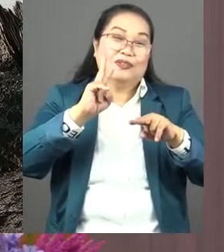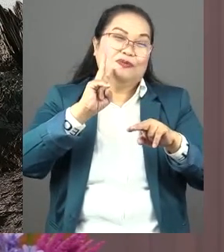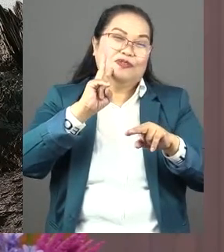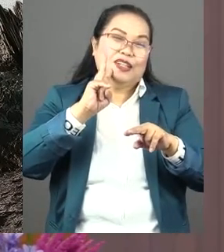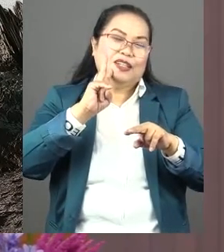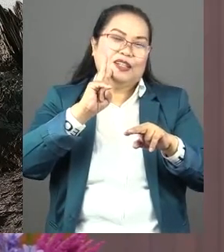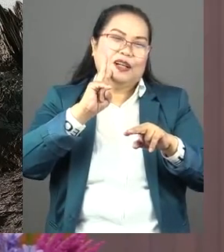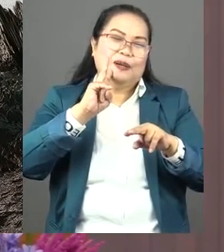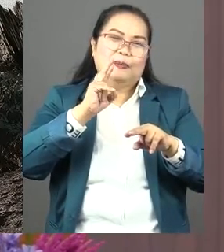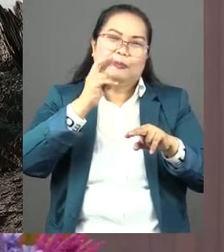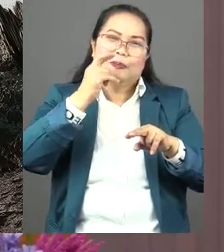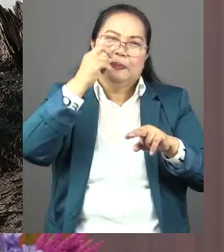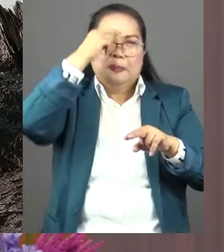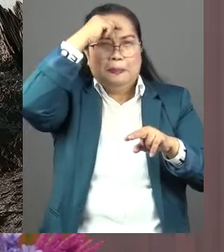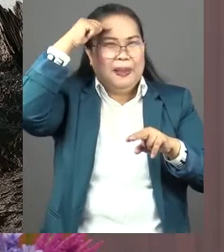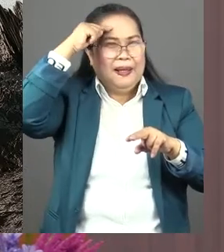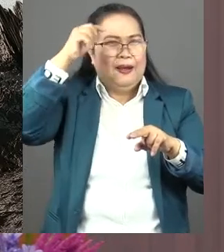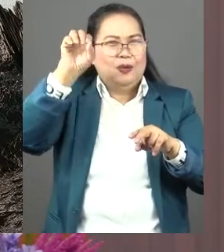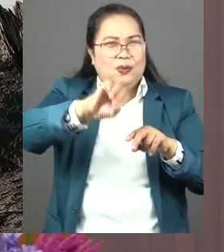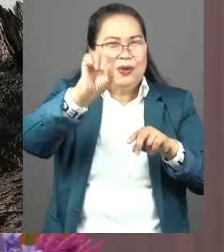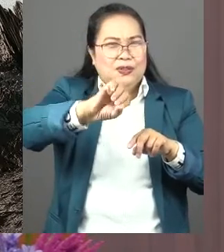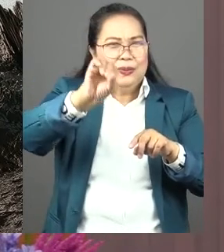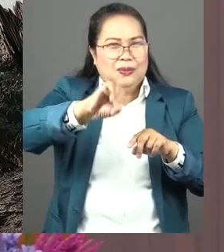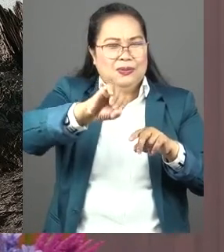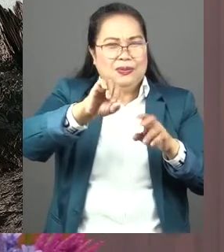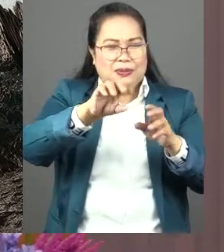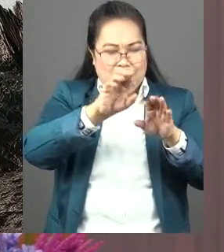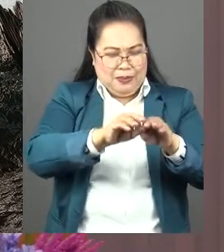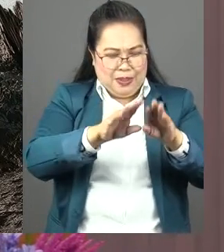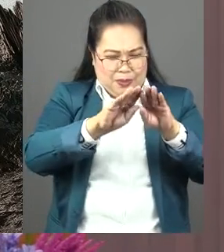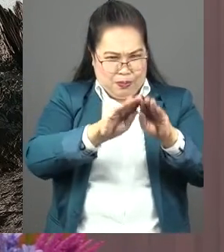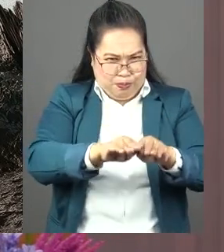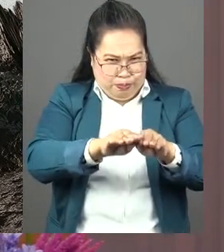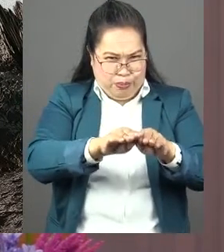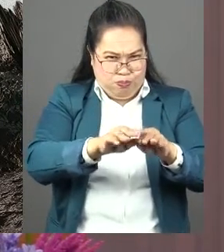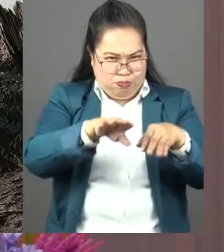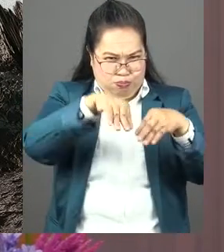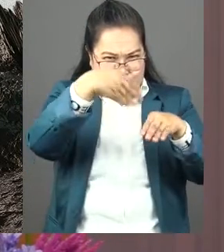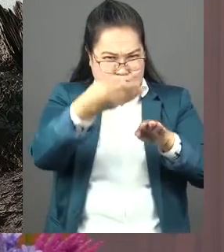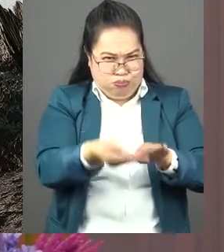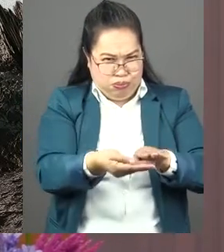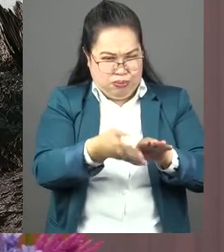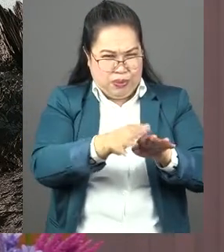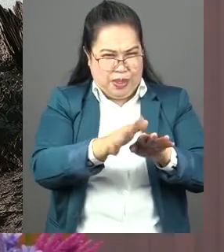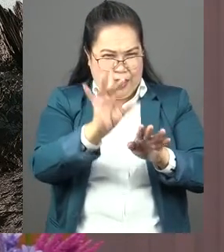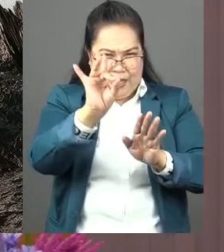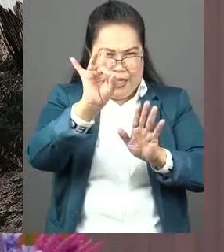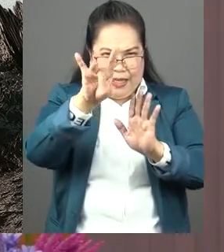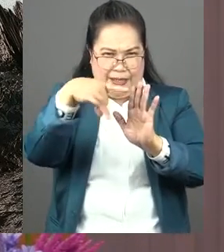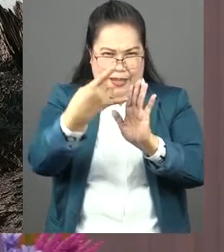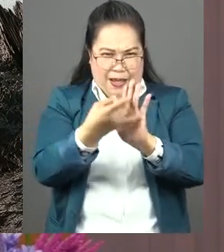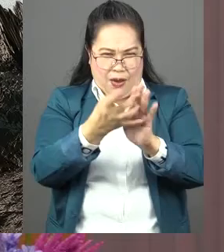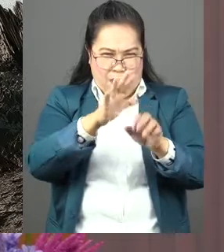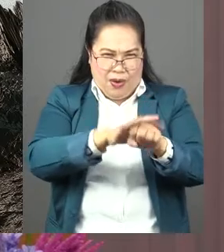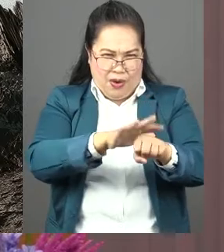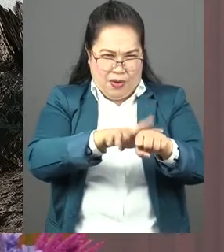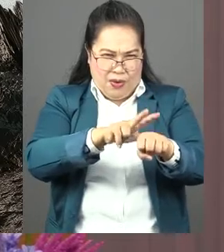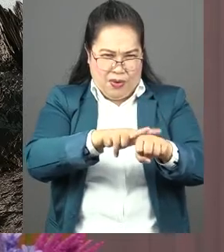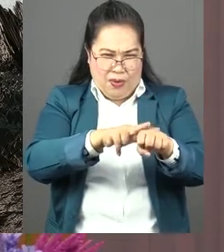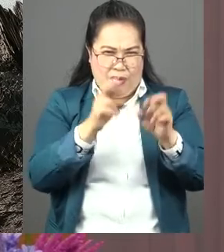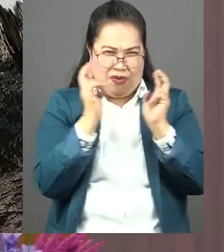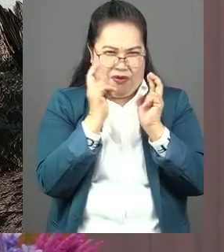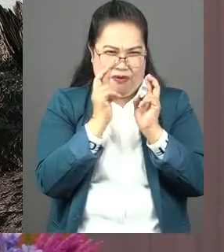vinegar, soy sauce, and you dip it there 8 hours because the following day you're going to make